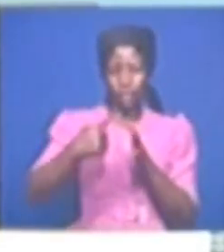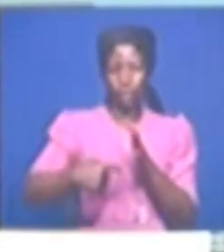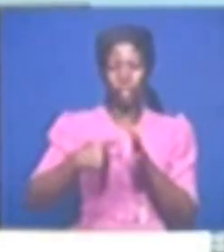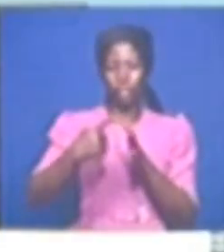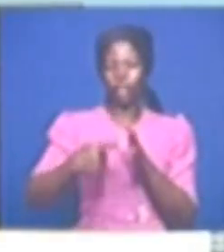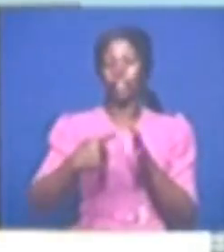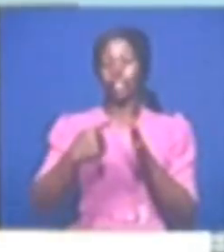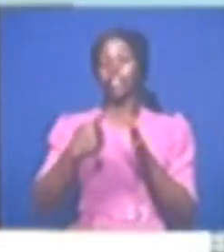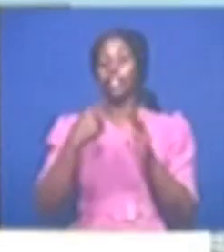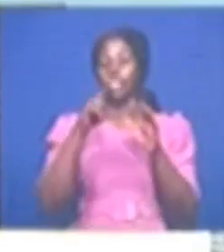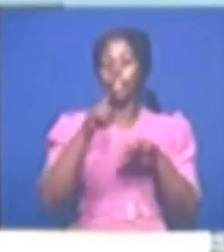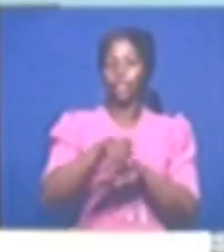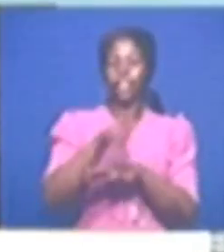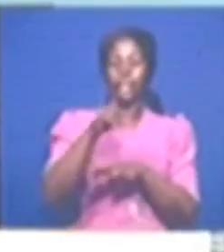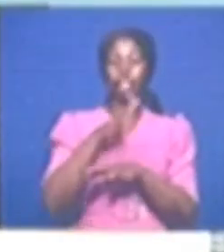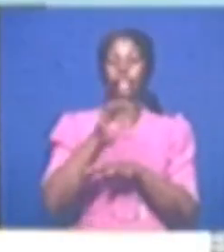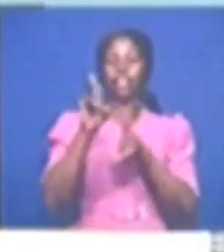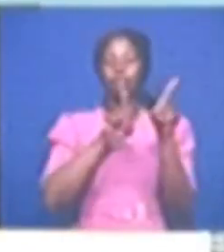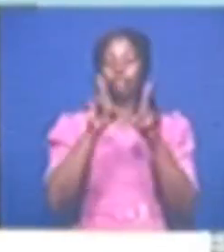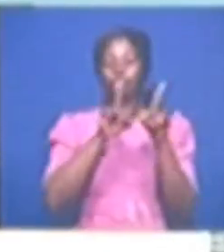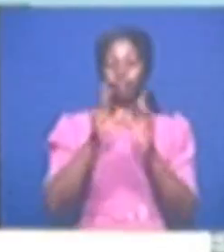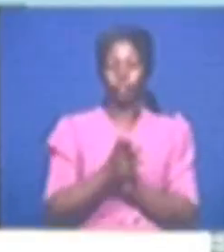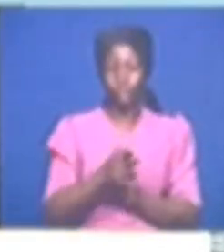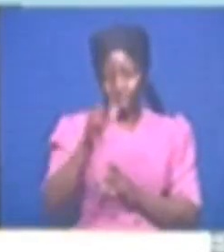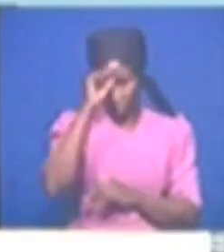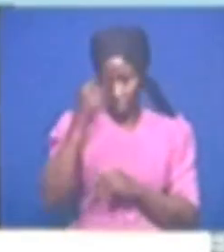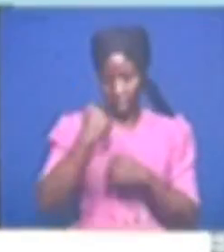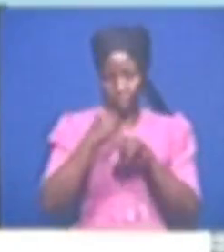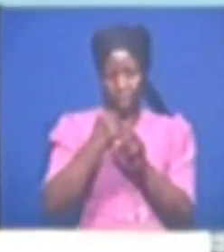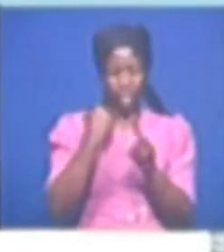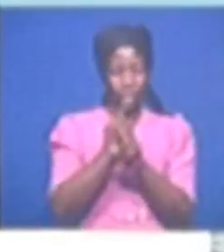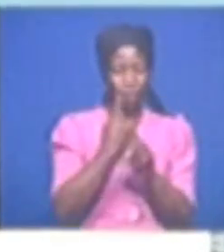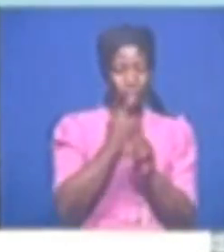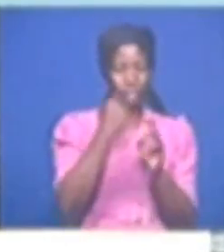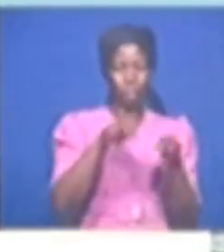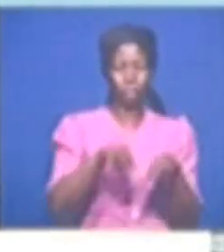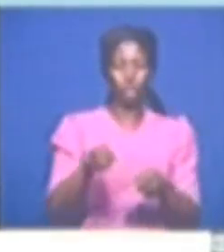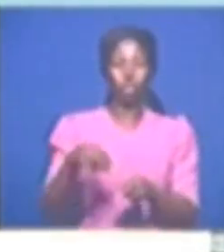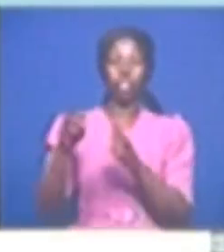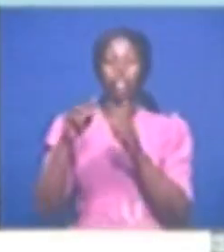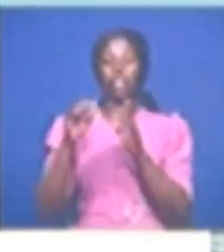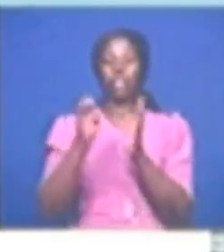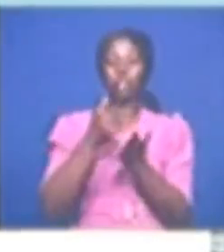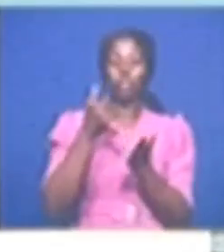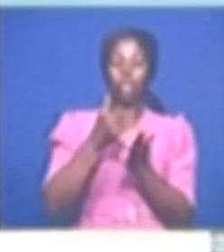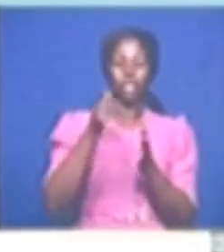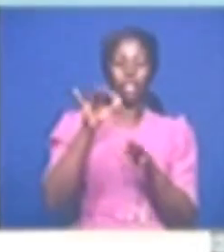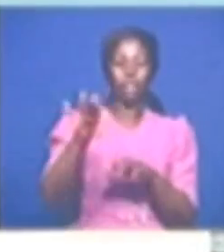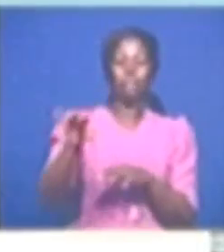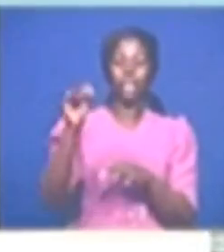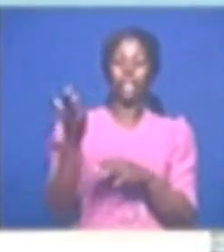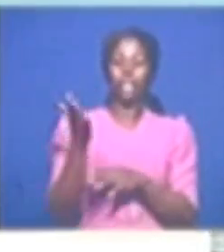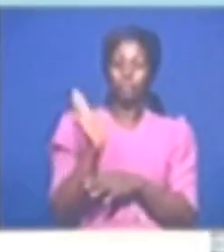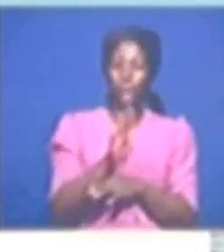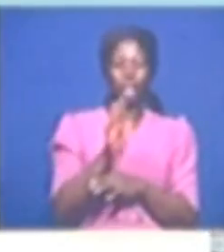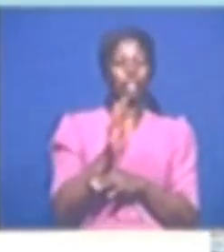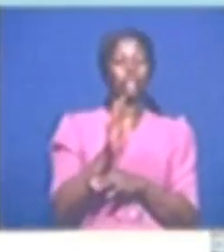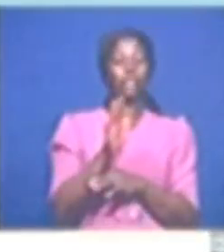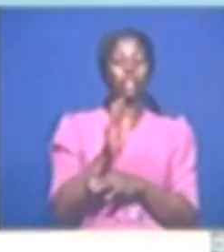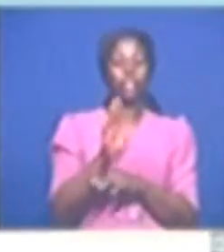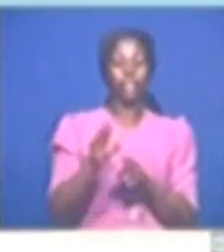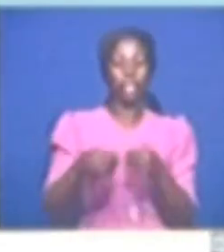robust mechanisms including a take-back system by manufacturers, cleanup exercises in various